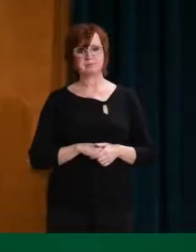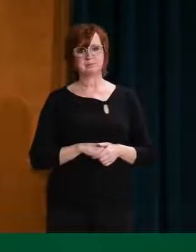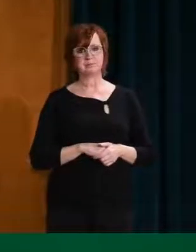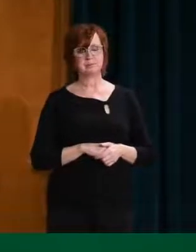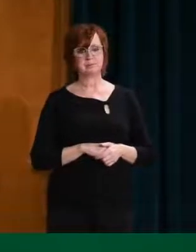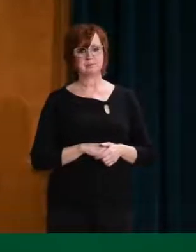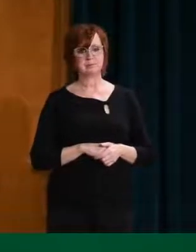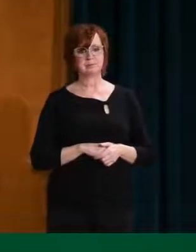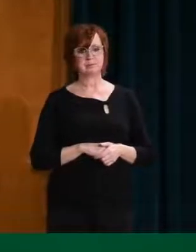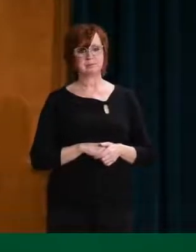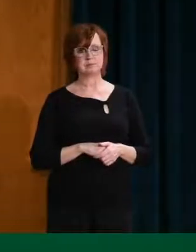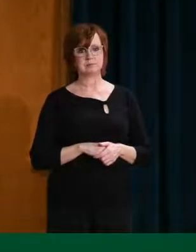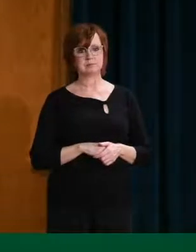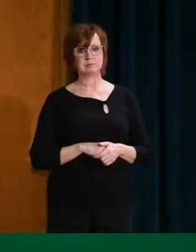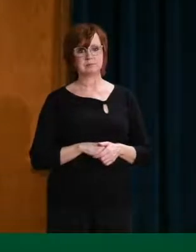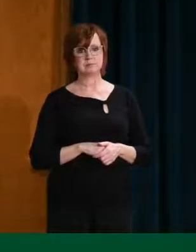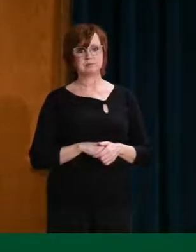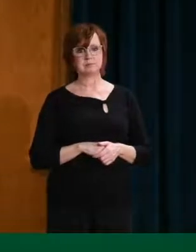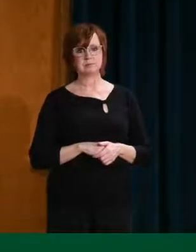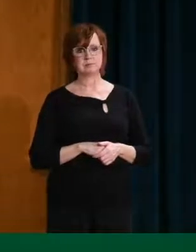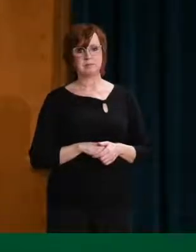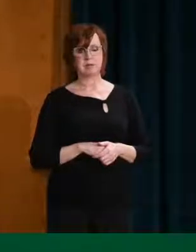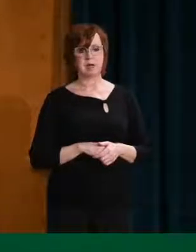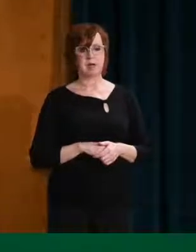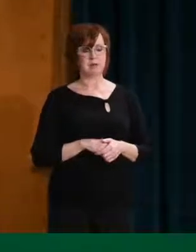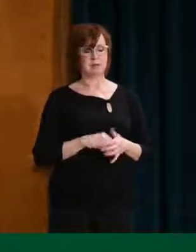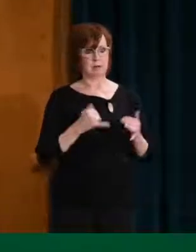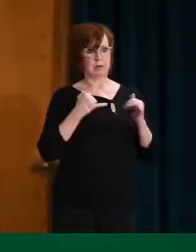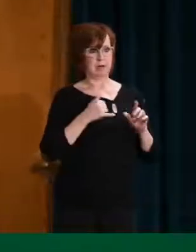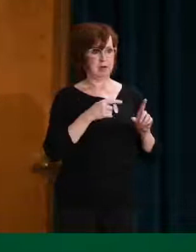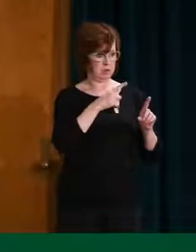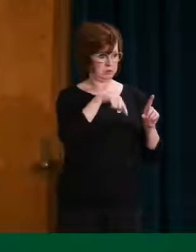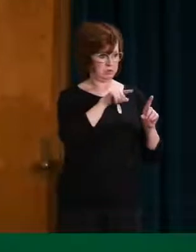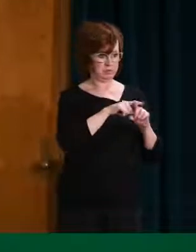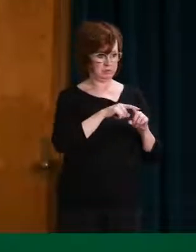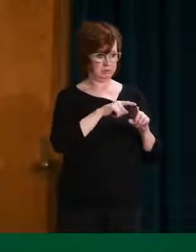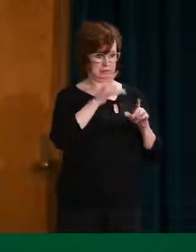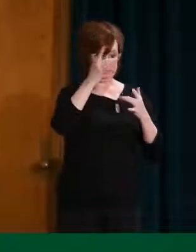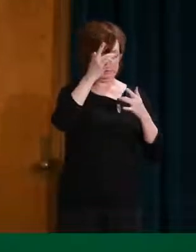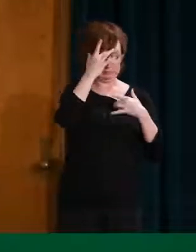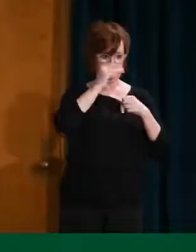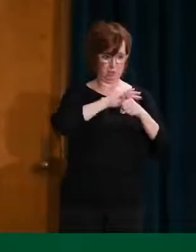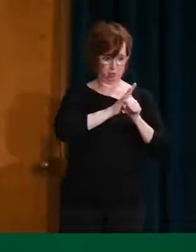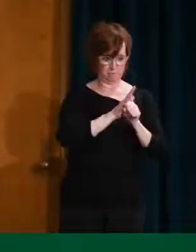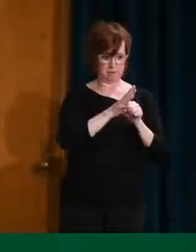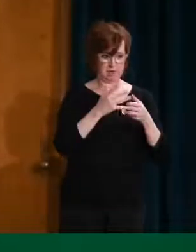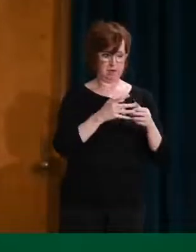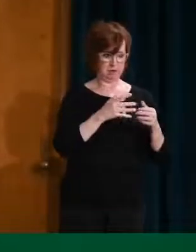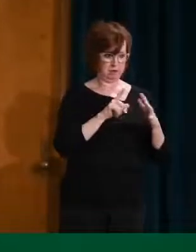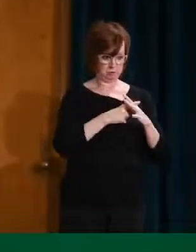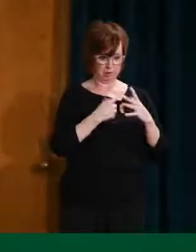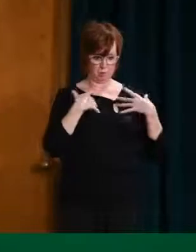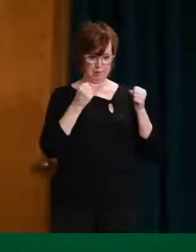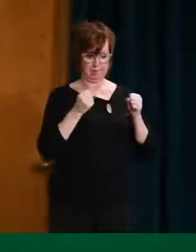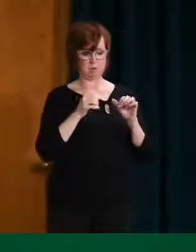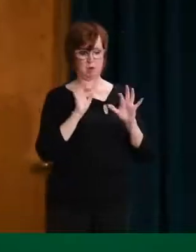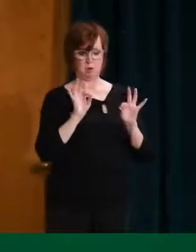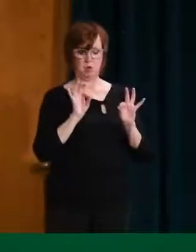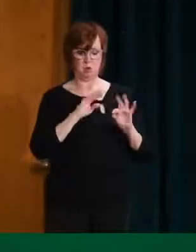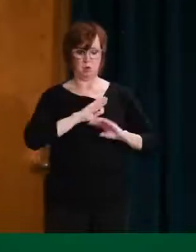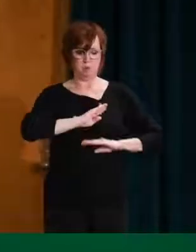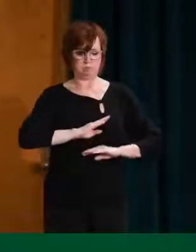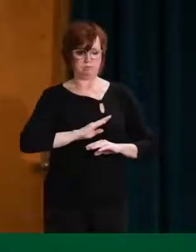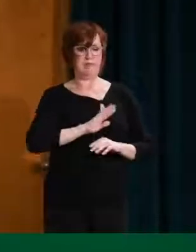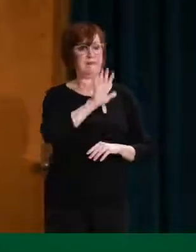it's very positive to see the vast majority of people who get COVID-19 recovering, and we have 15% or